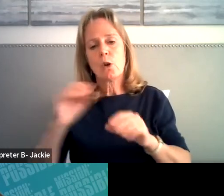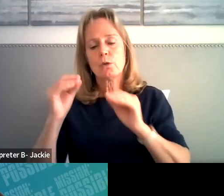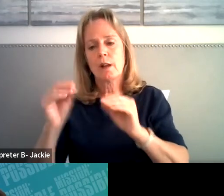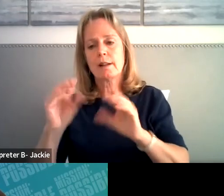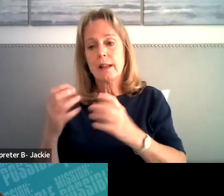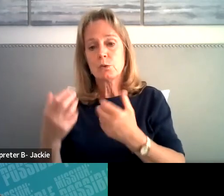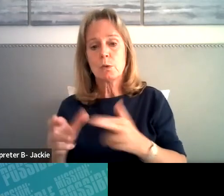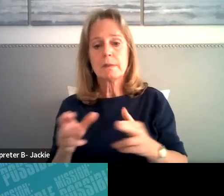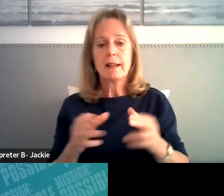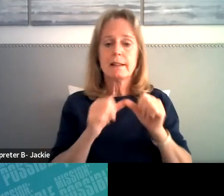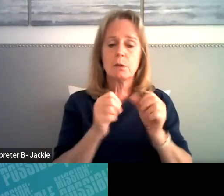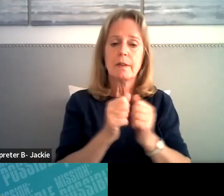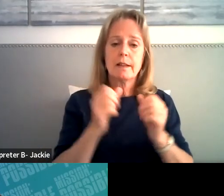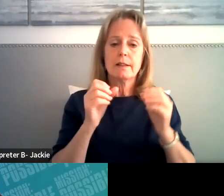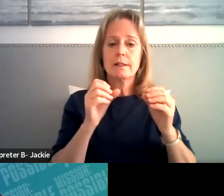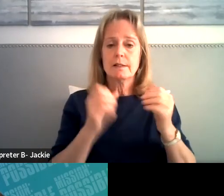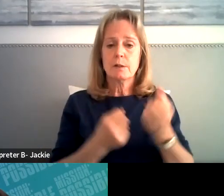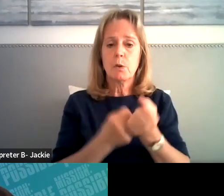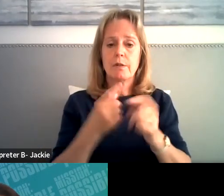and continuous support from SIP.